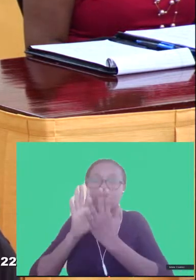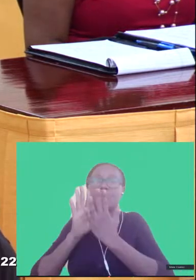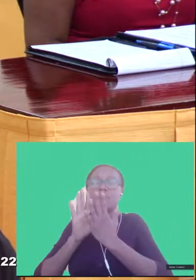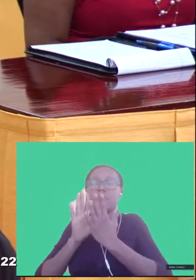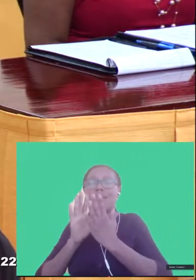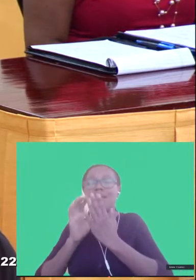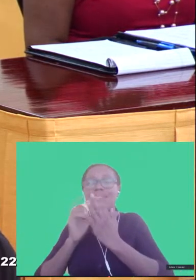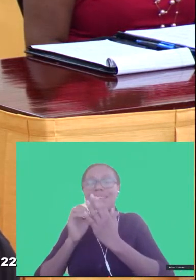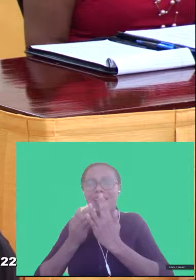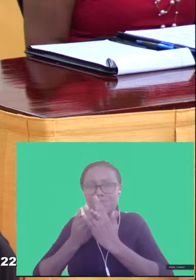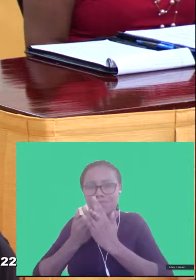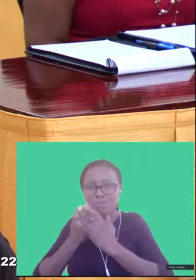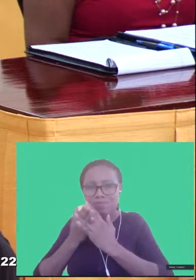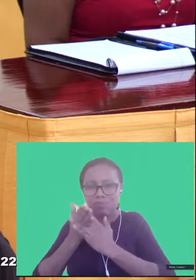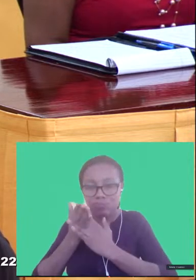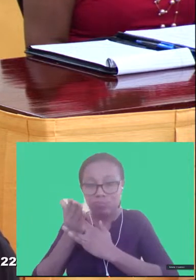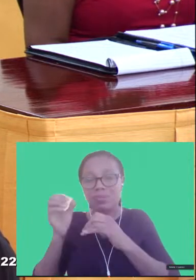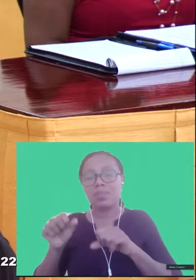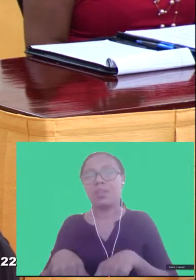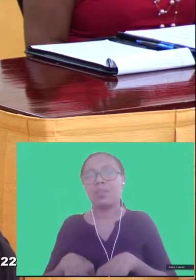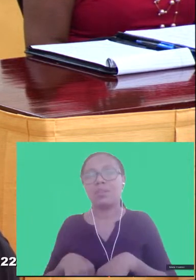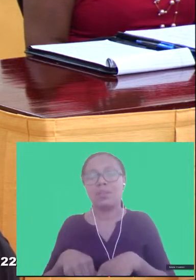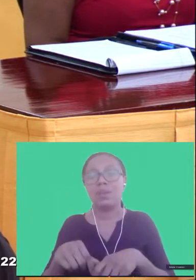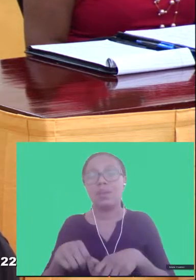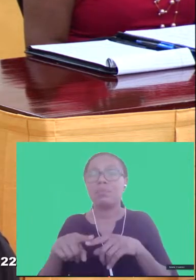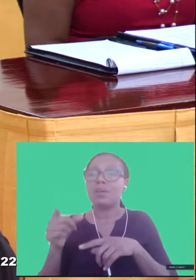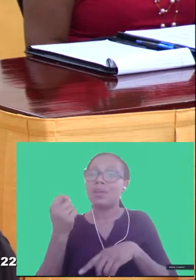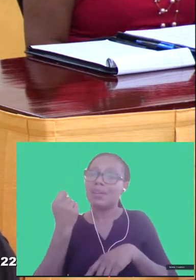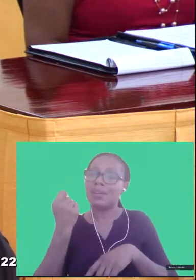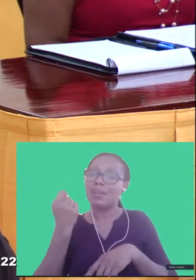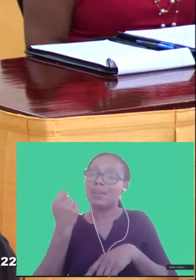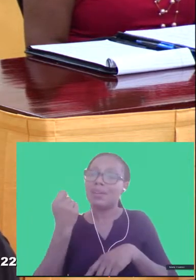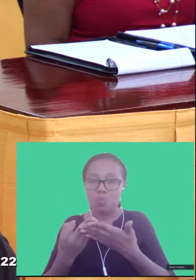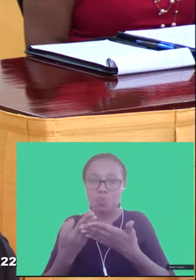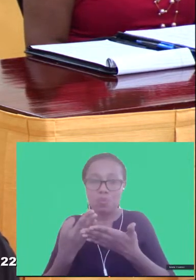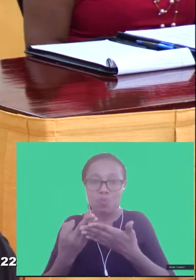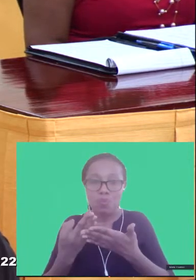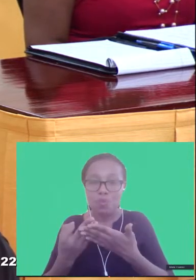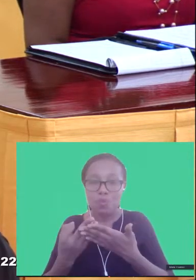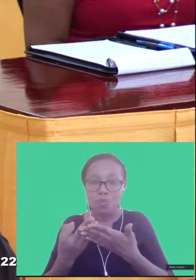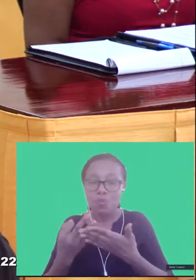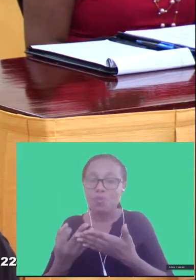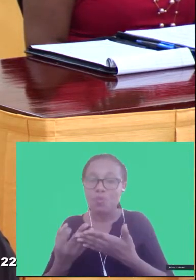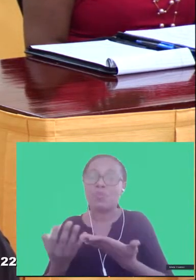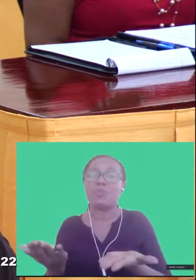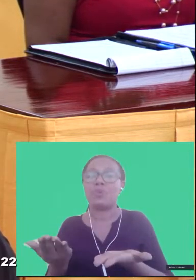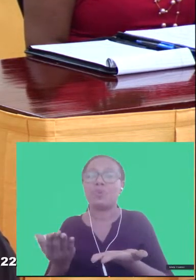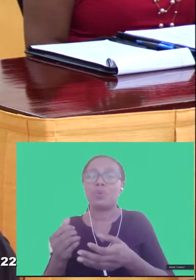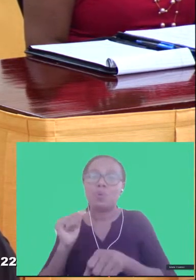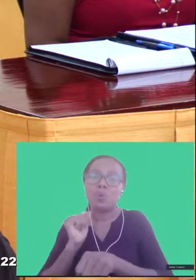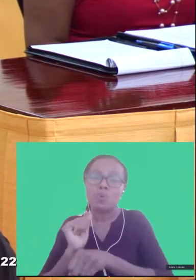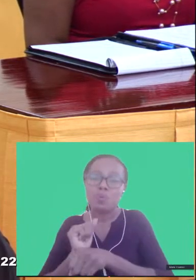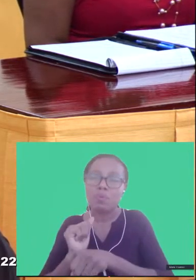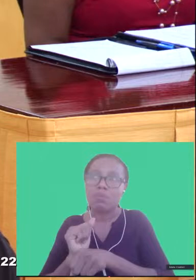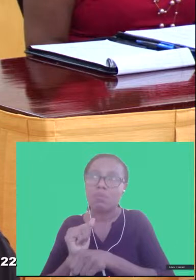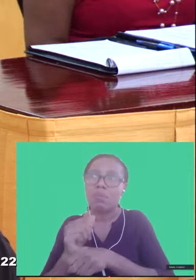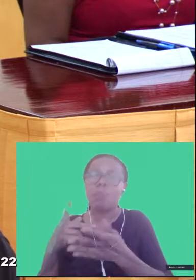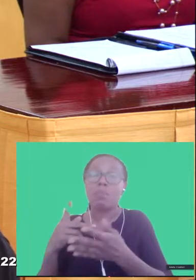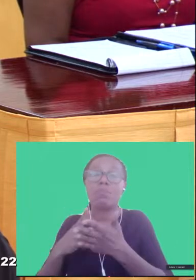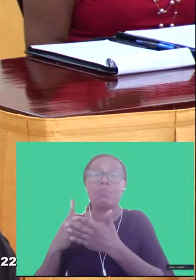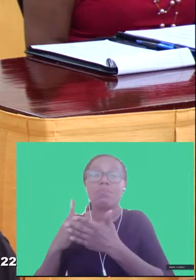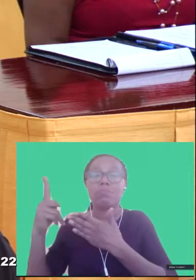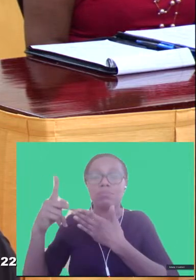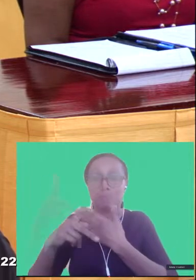speaks now not just to the adult population, but also to our children. COVID has been unkind to